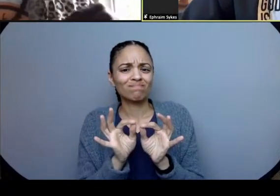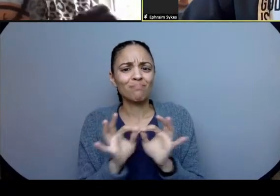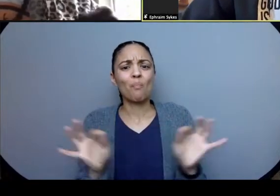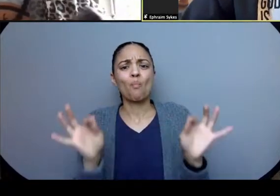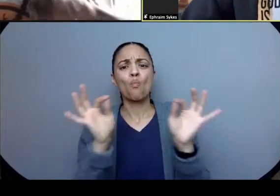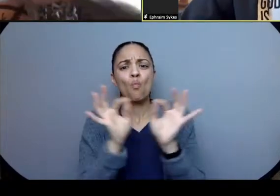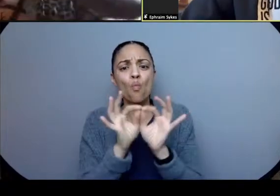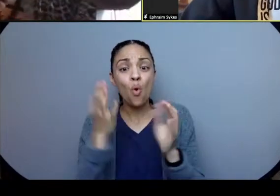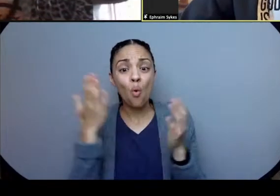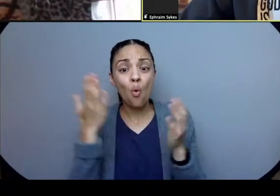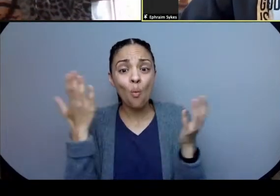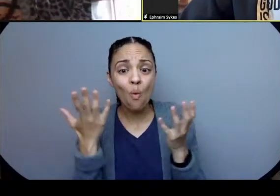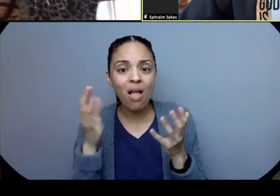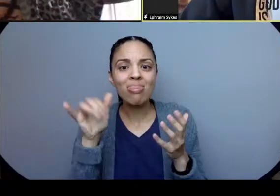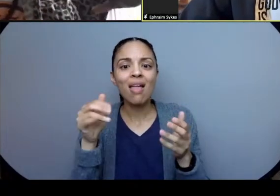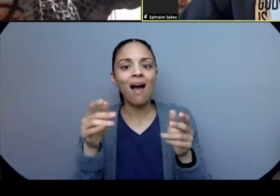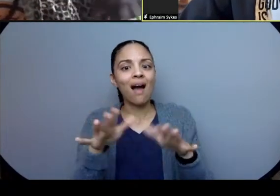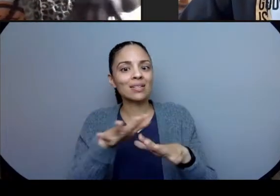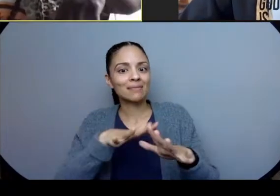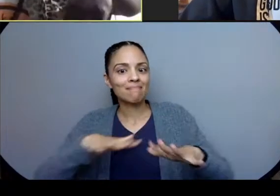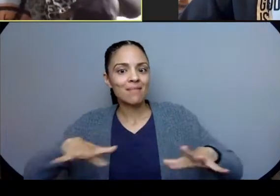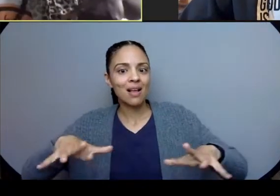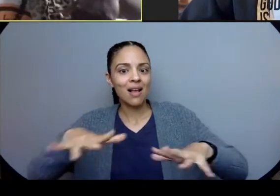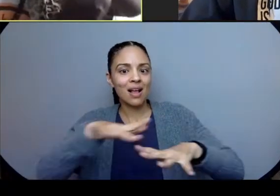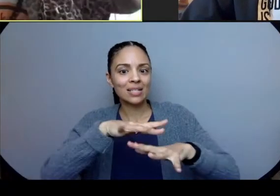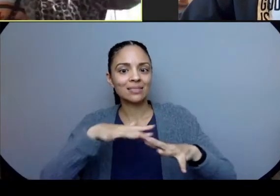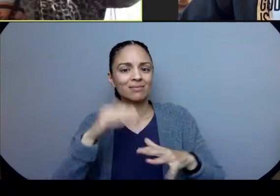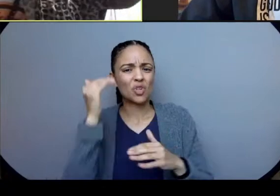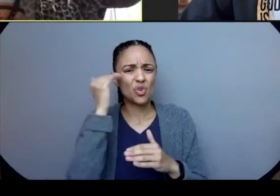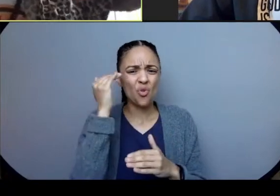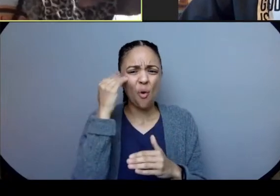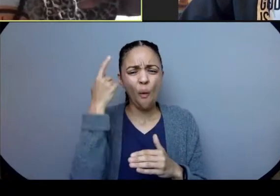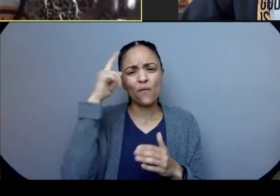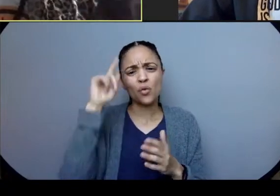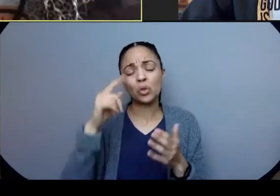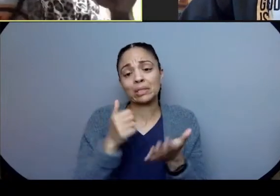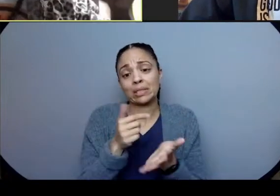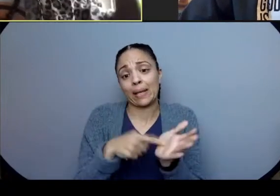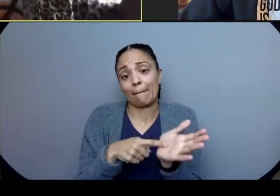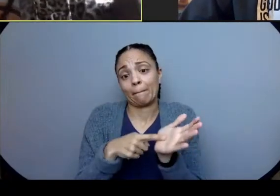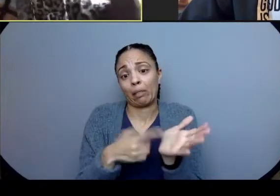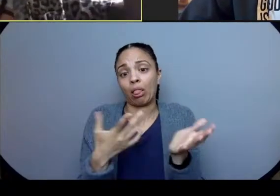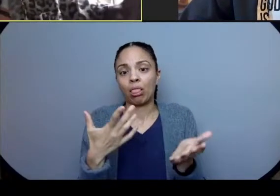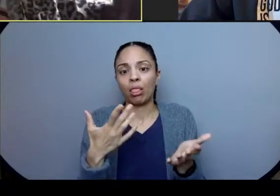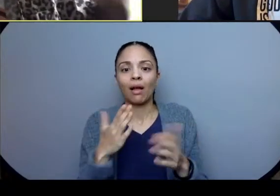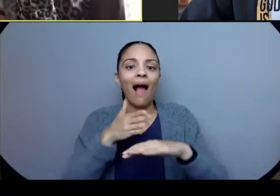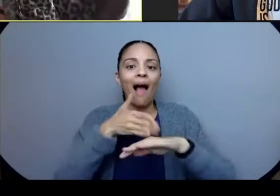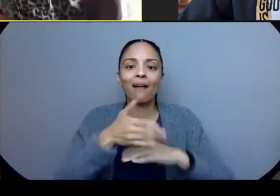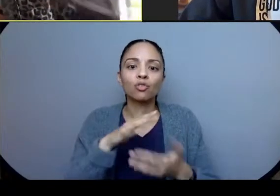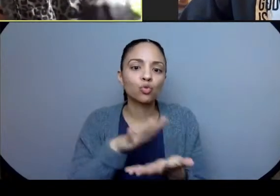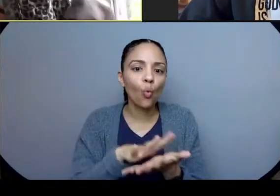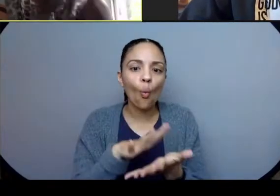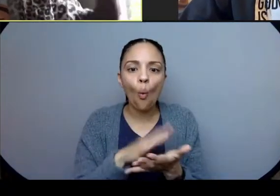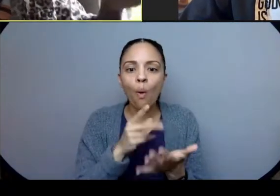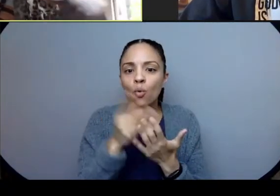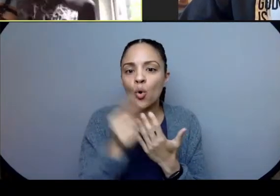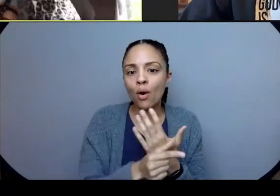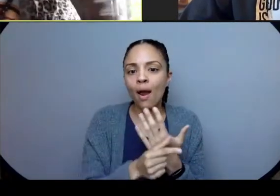these churches, but churches always created a space, like an after school program or a space for kids to come and